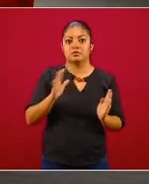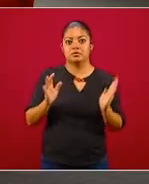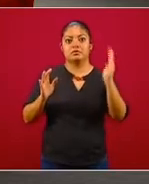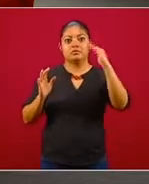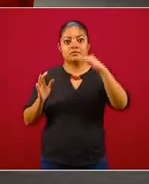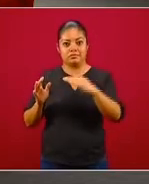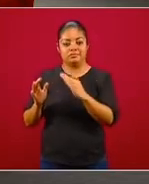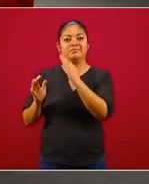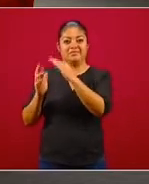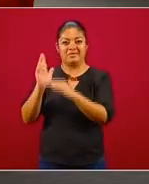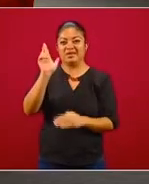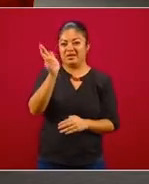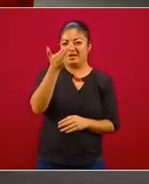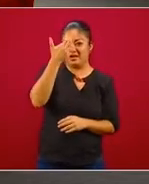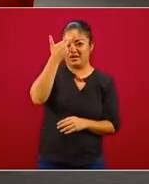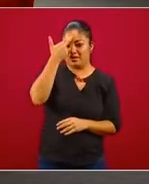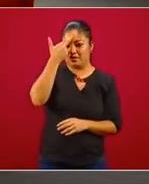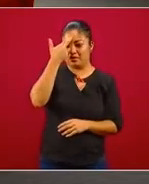Now let's talk about the curves.